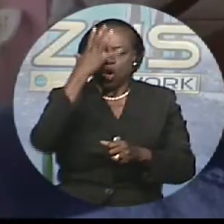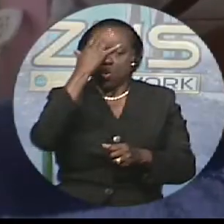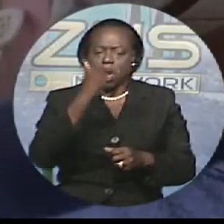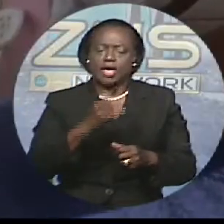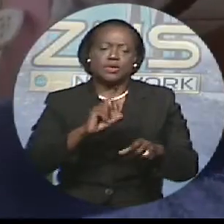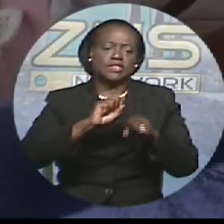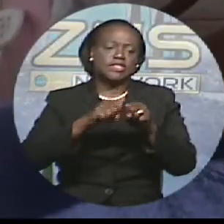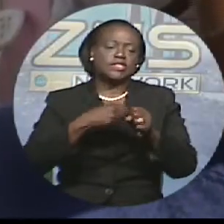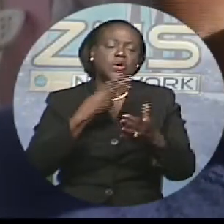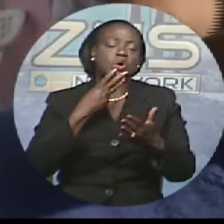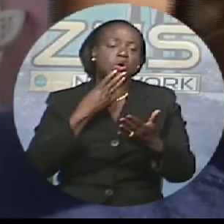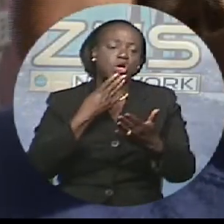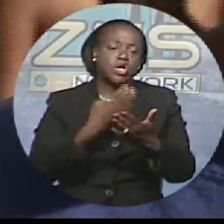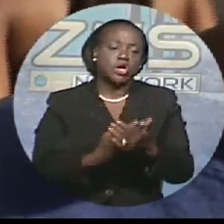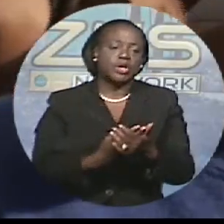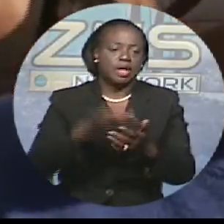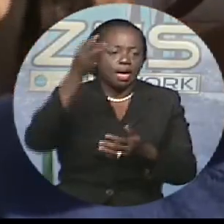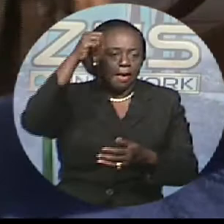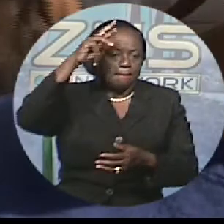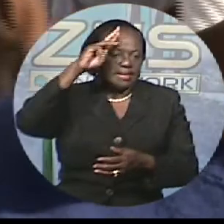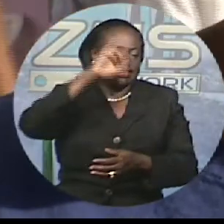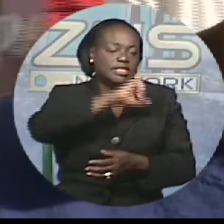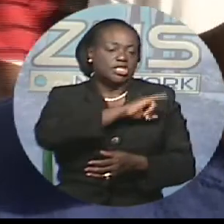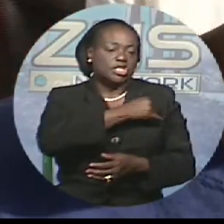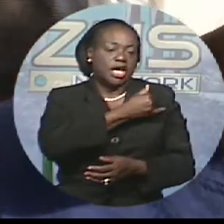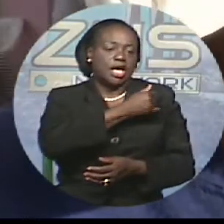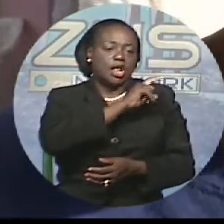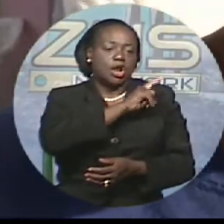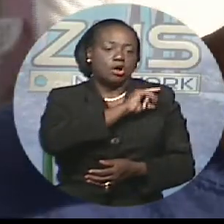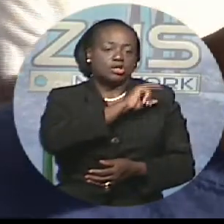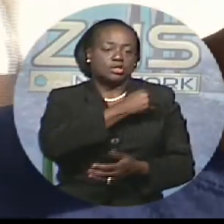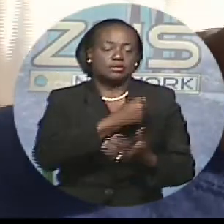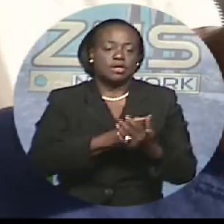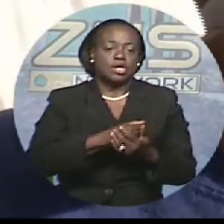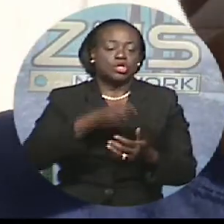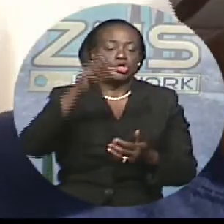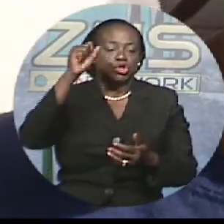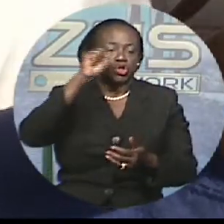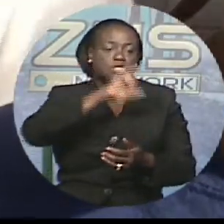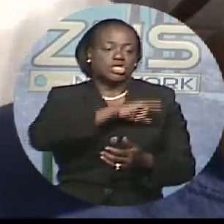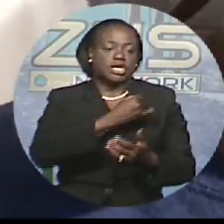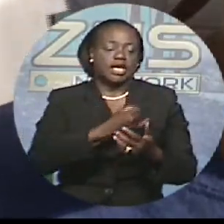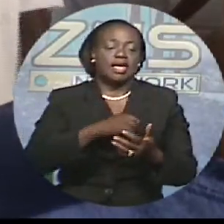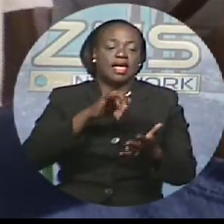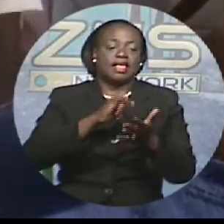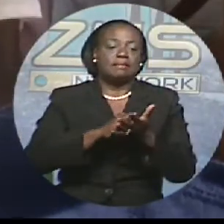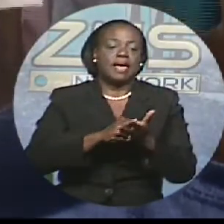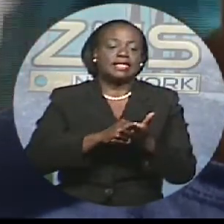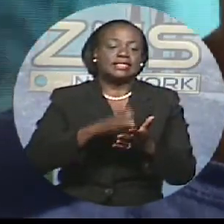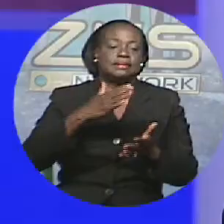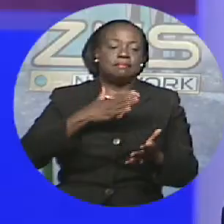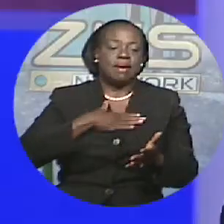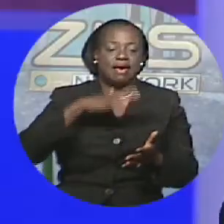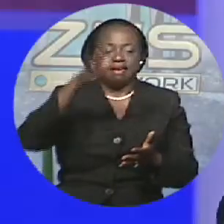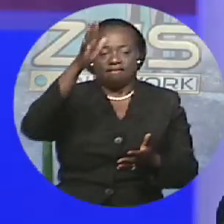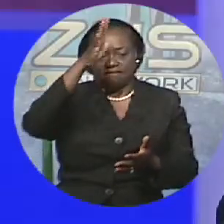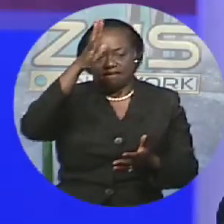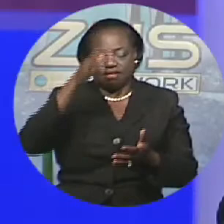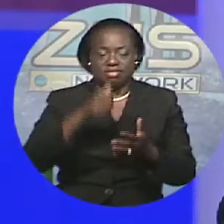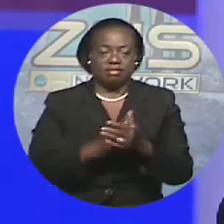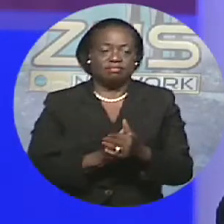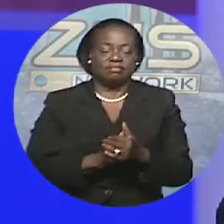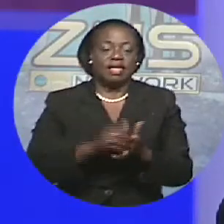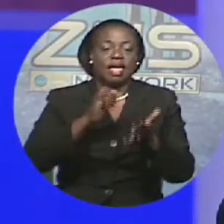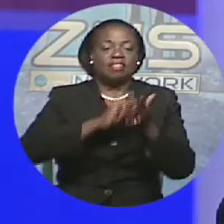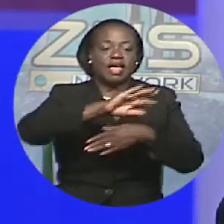Knowles, the most winningest sailor in the history, got it. Susan Chase, that's my father. That's Sir James. And that